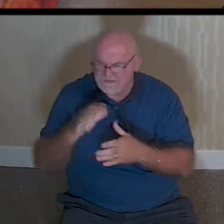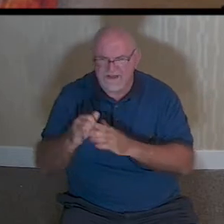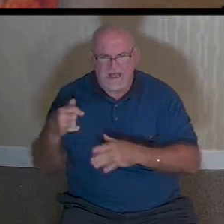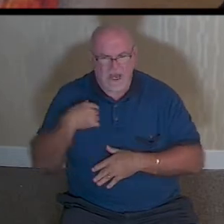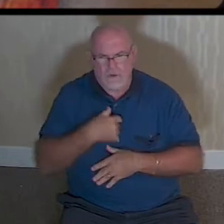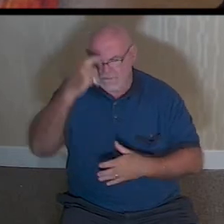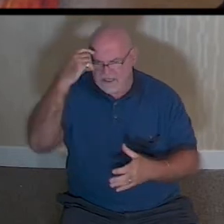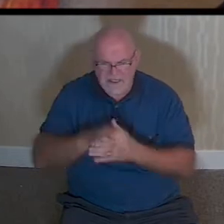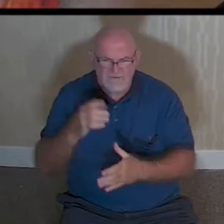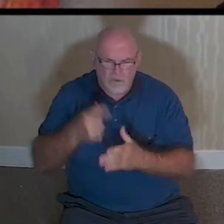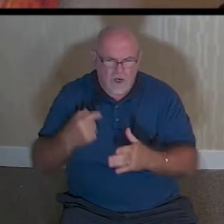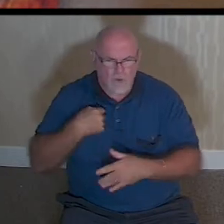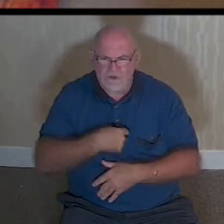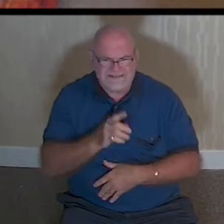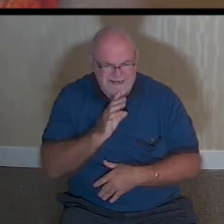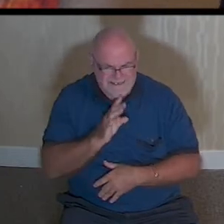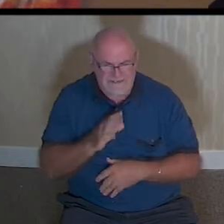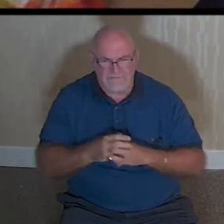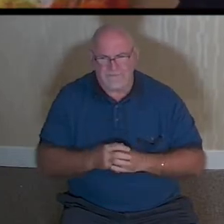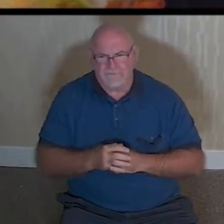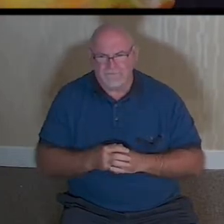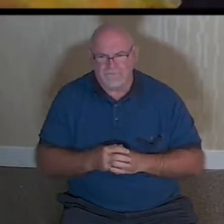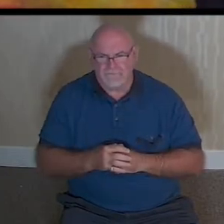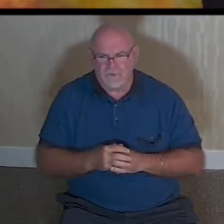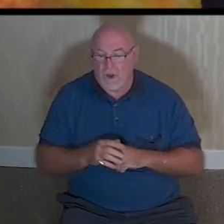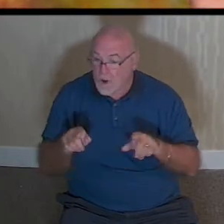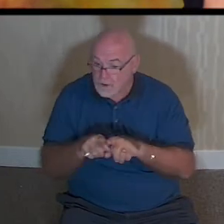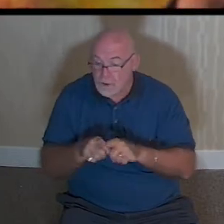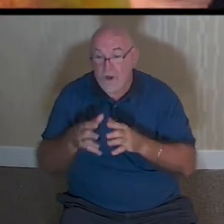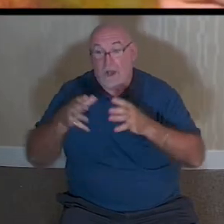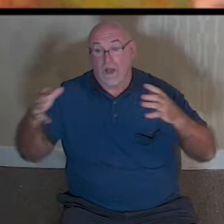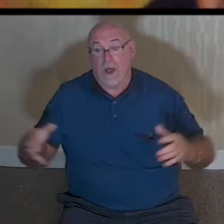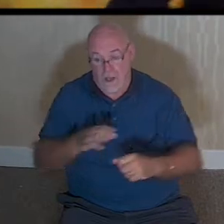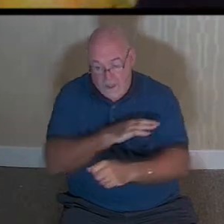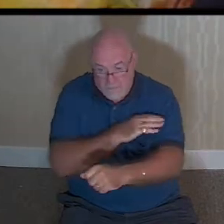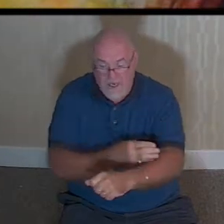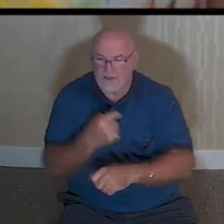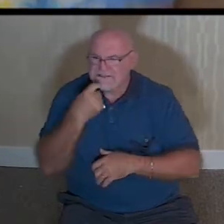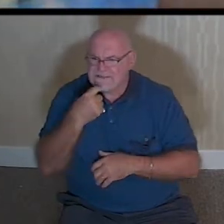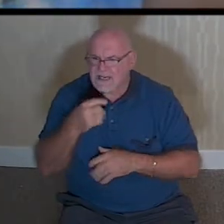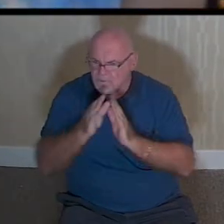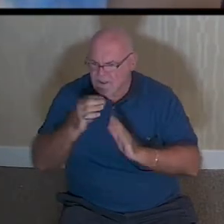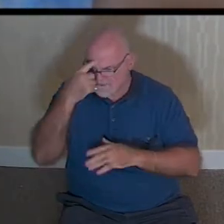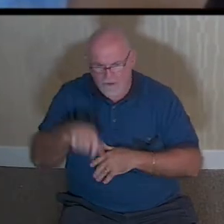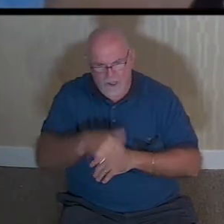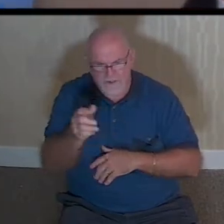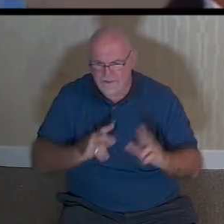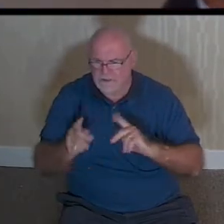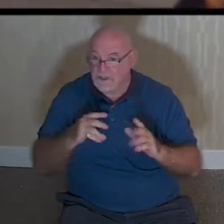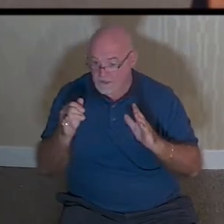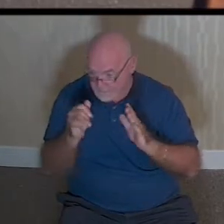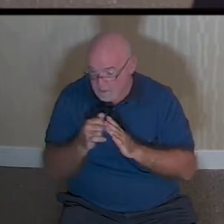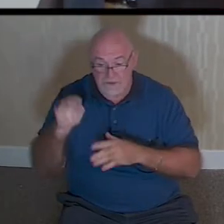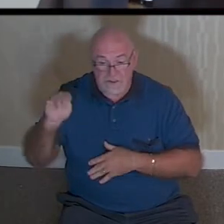believe what we're saying. And there's also immense power in saying prayers for others. This was the ministry of